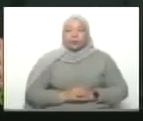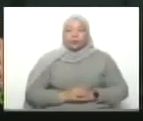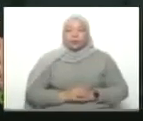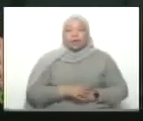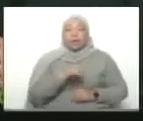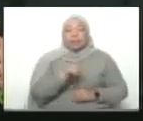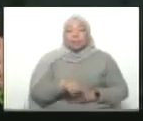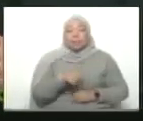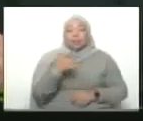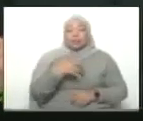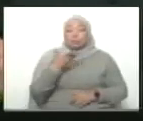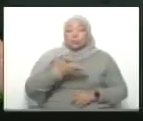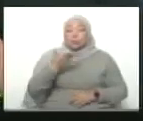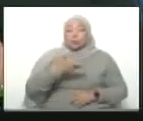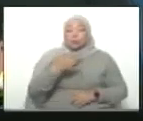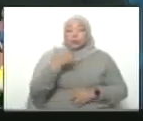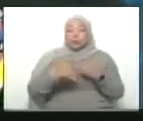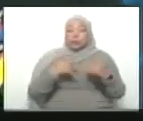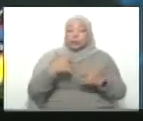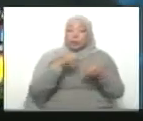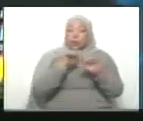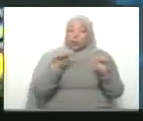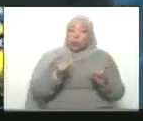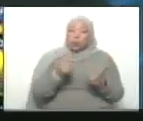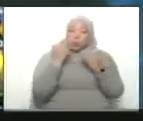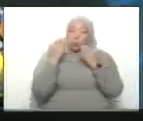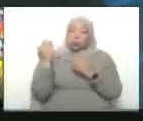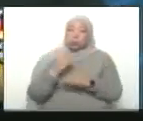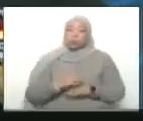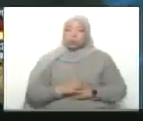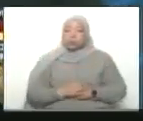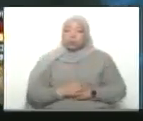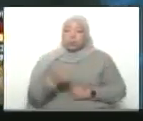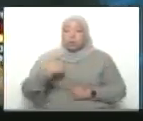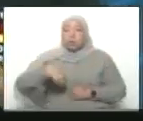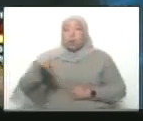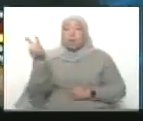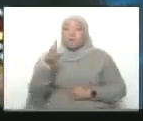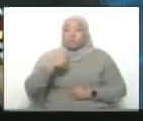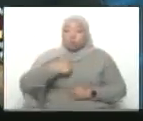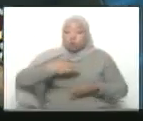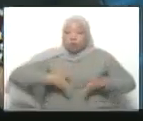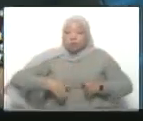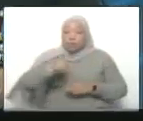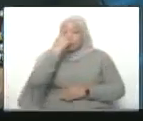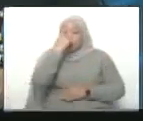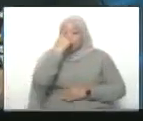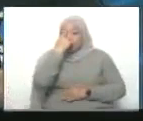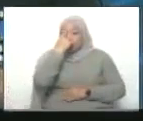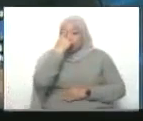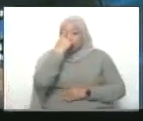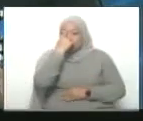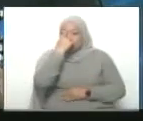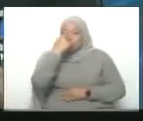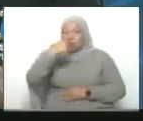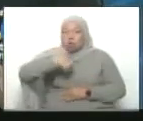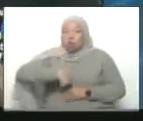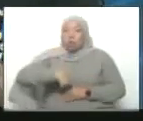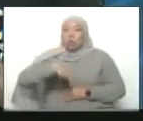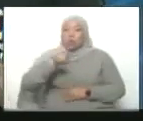tan importante. I come from the mountain country of Nepal, so as the theme